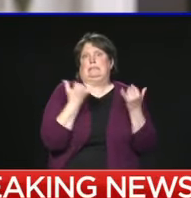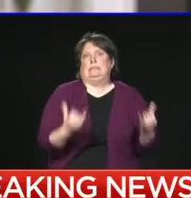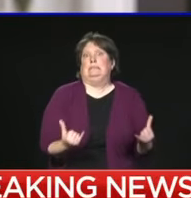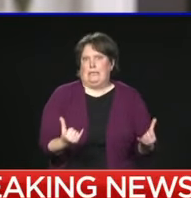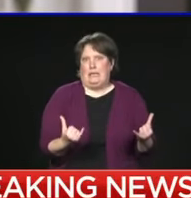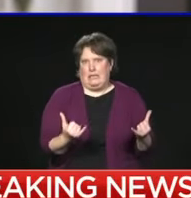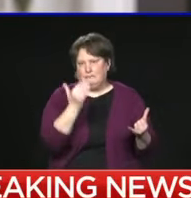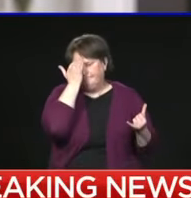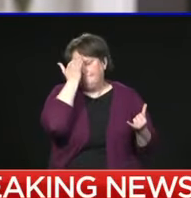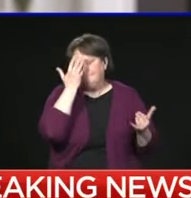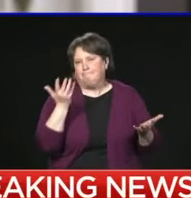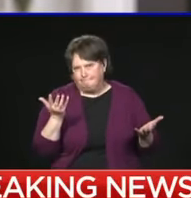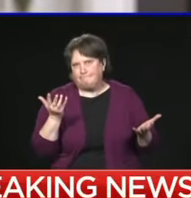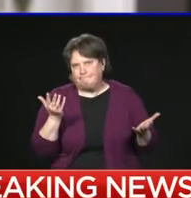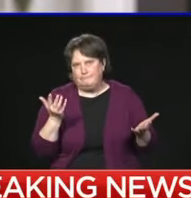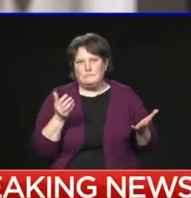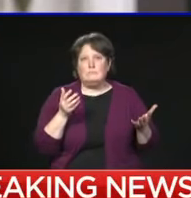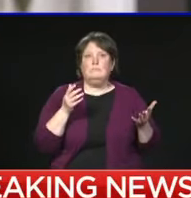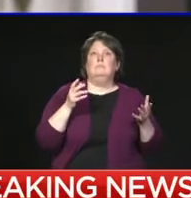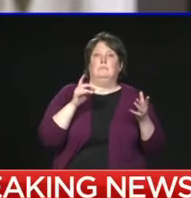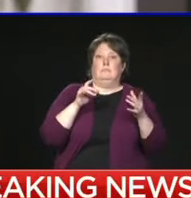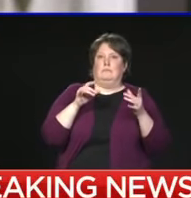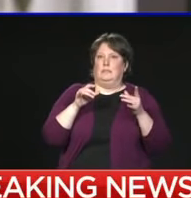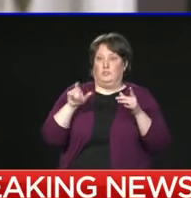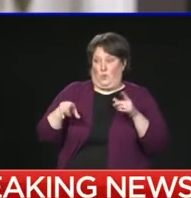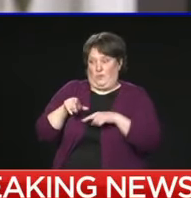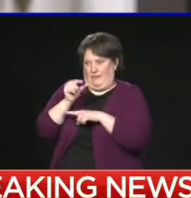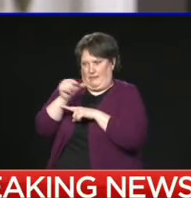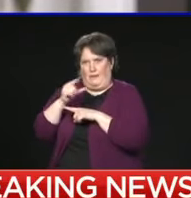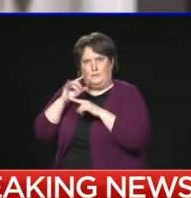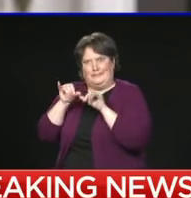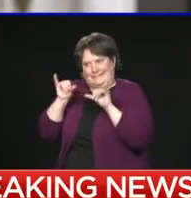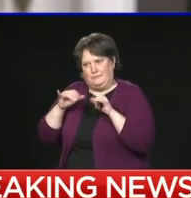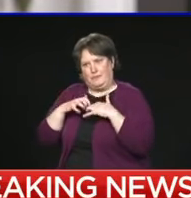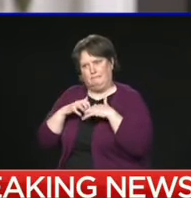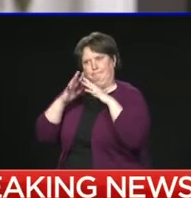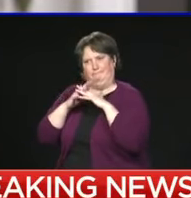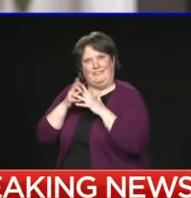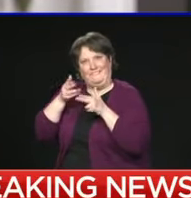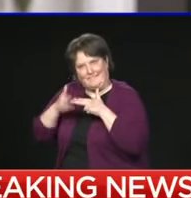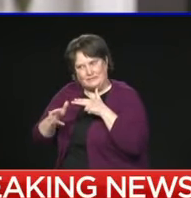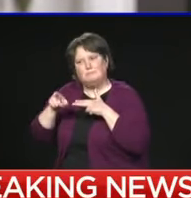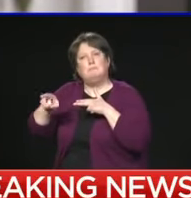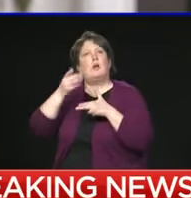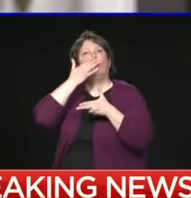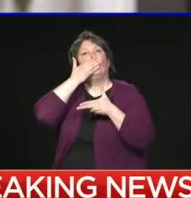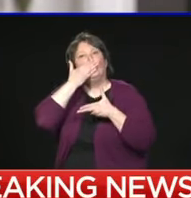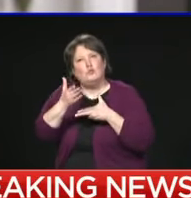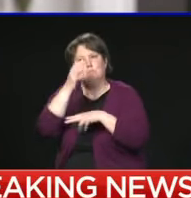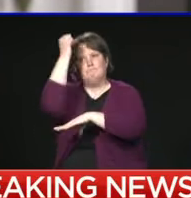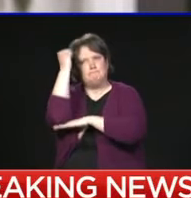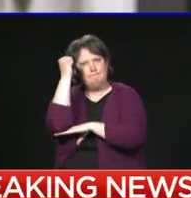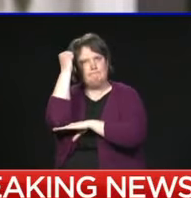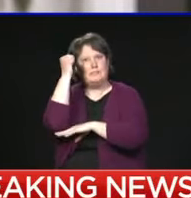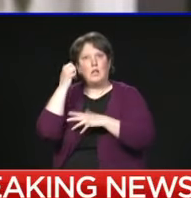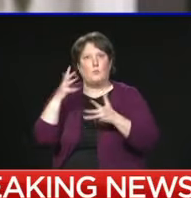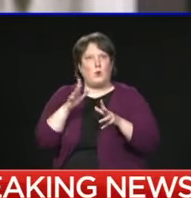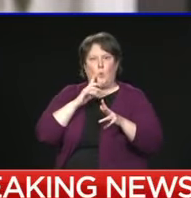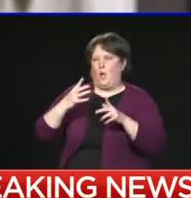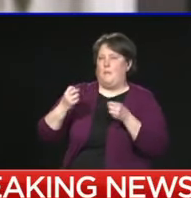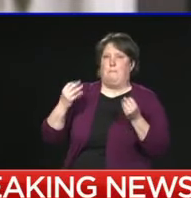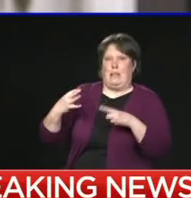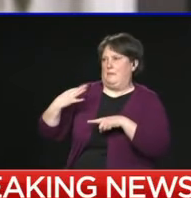short time, and we need to establish quick but reliable systems to achieve that. That is what